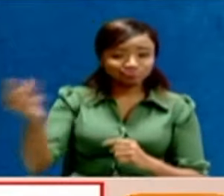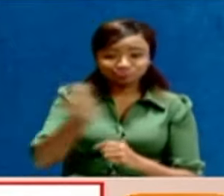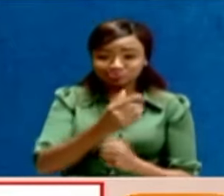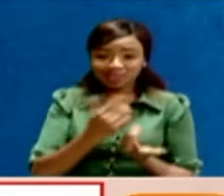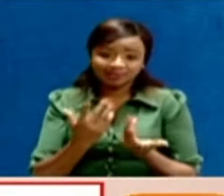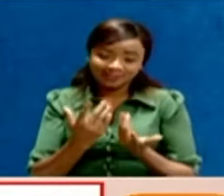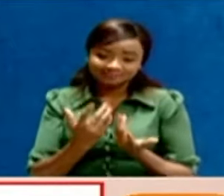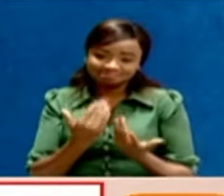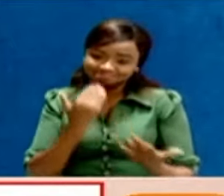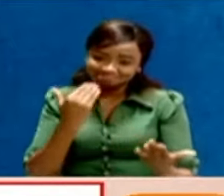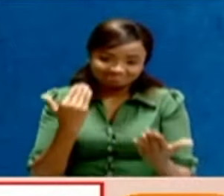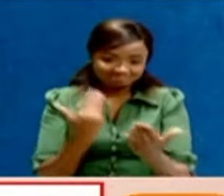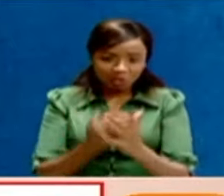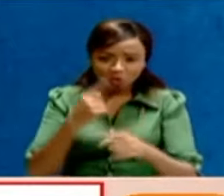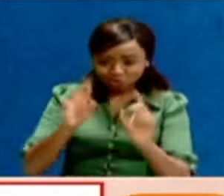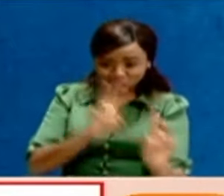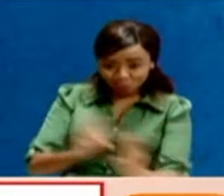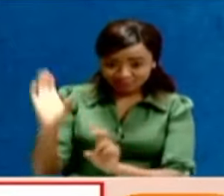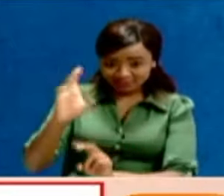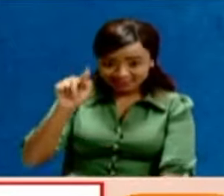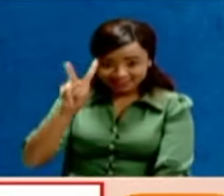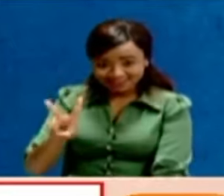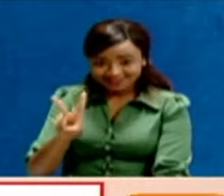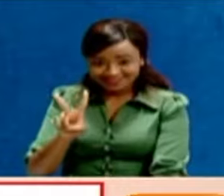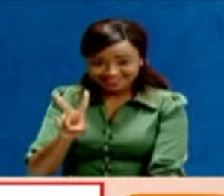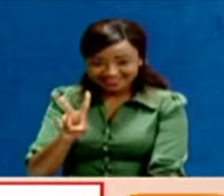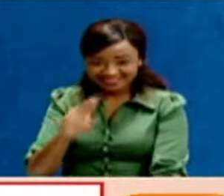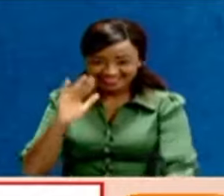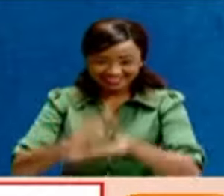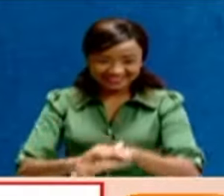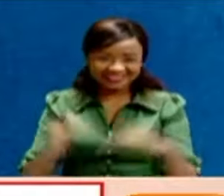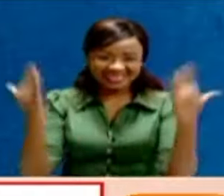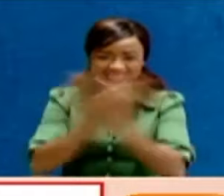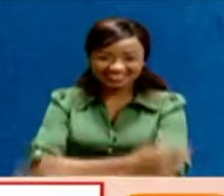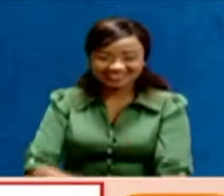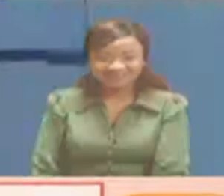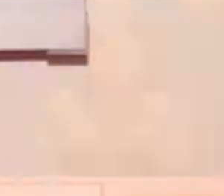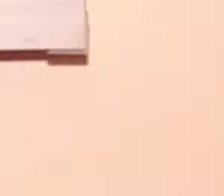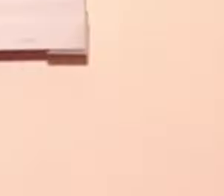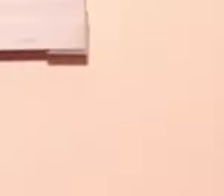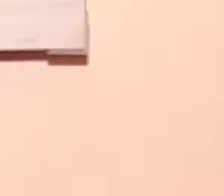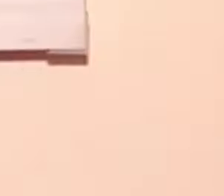this program from, and keep it Citizen TV, and have a good night.